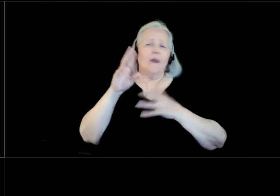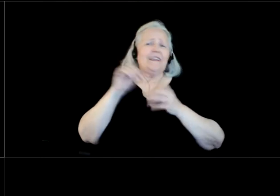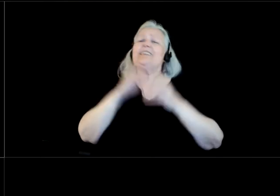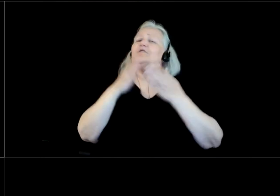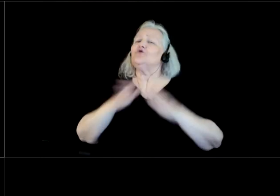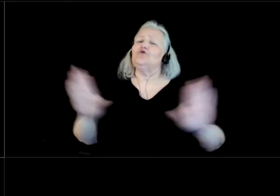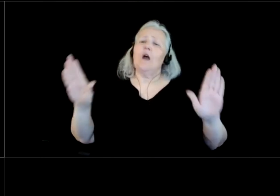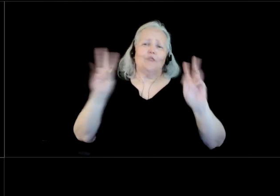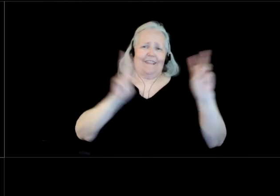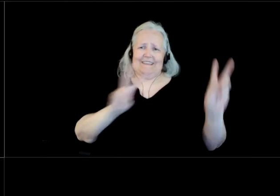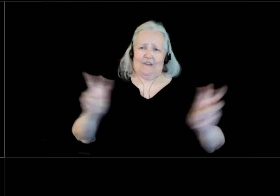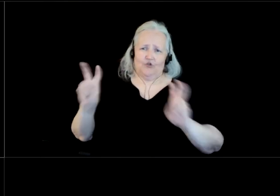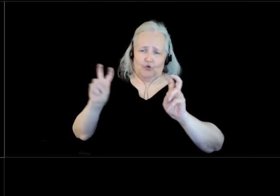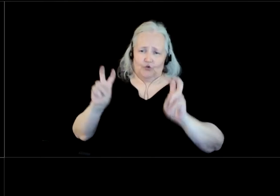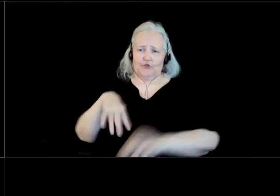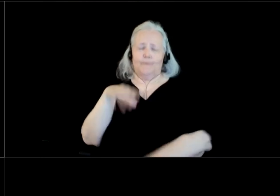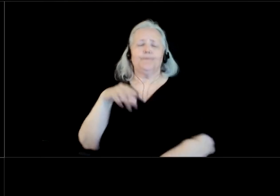So Colleen, let me